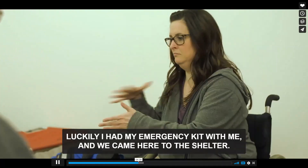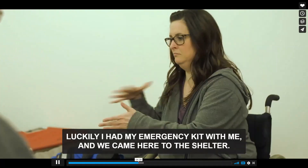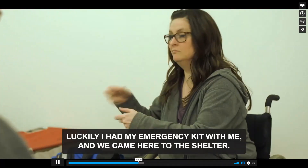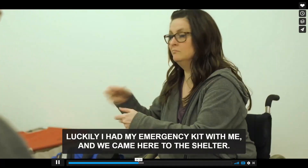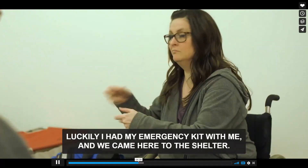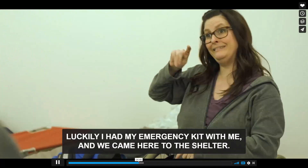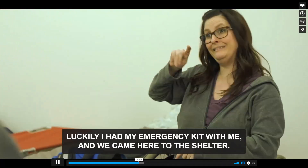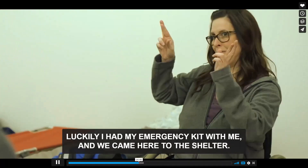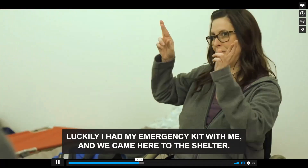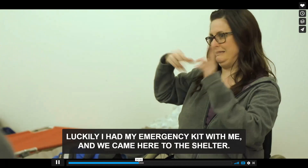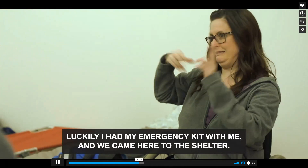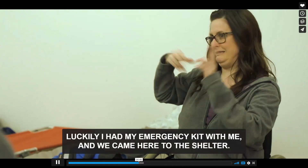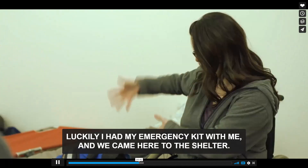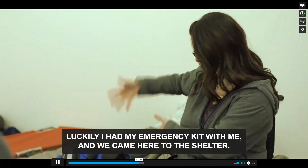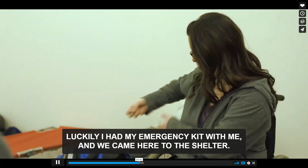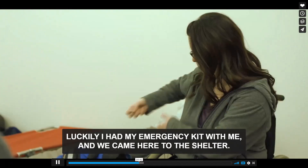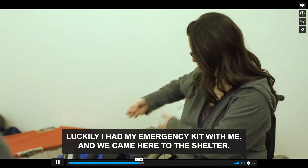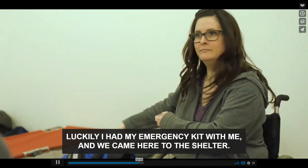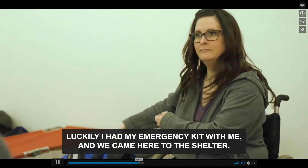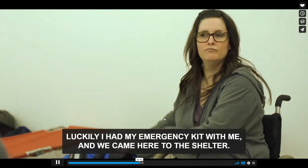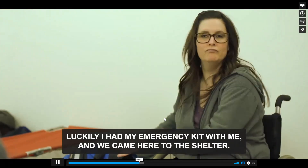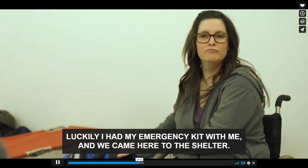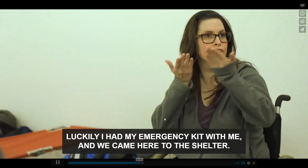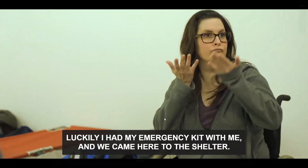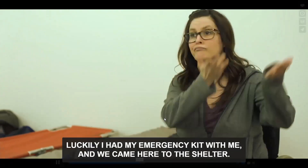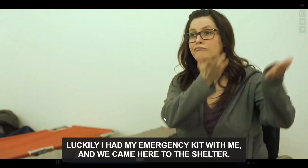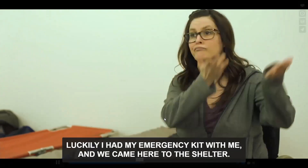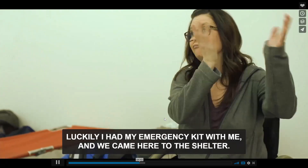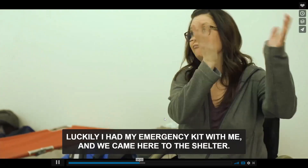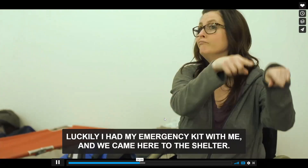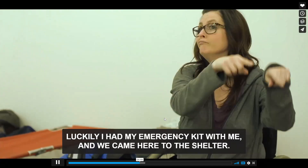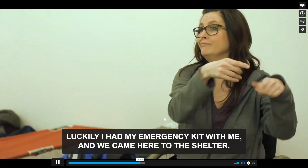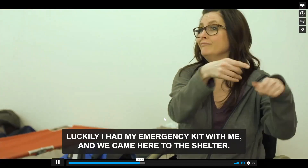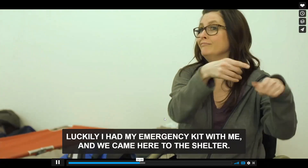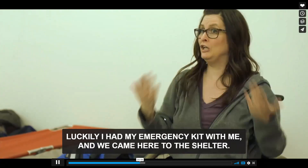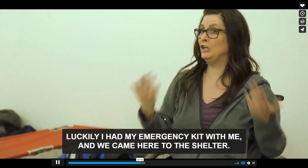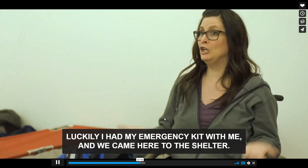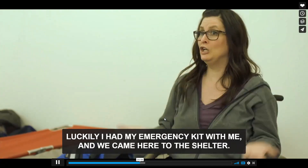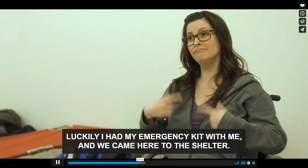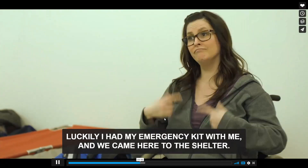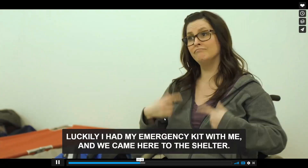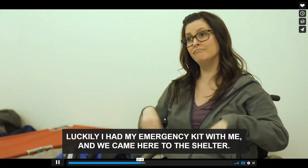Luckily, I had my emergency kit with me, and we came here to the shelter.